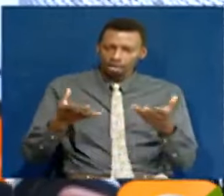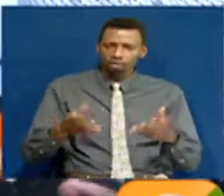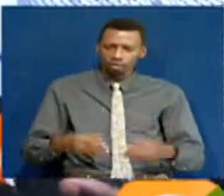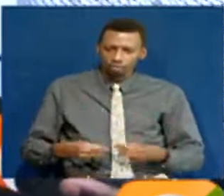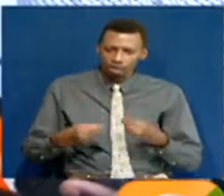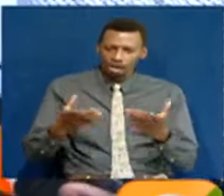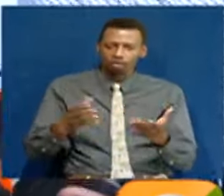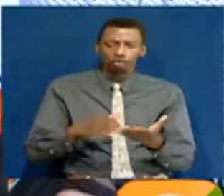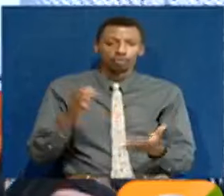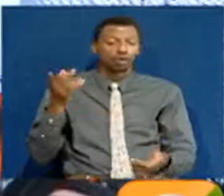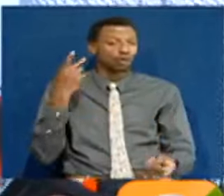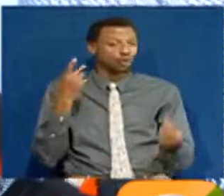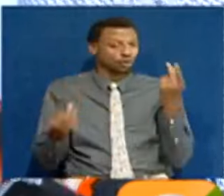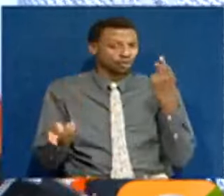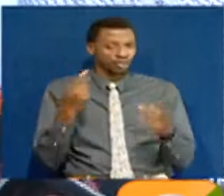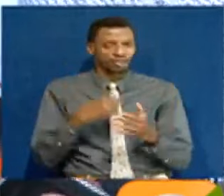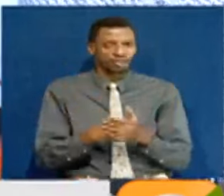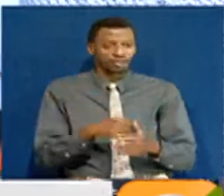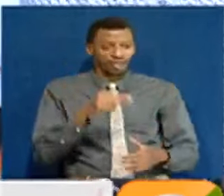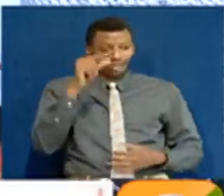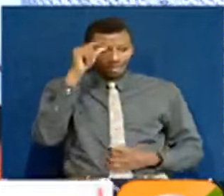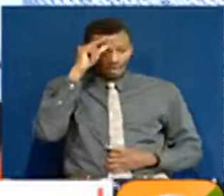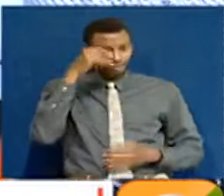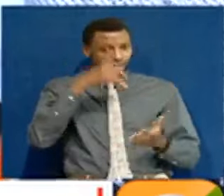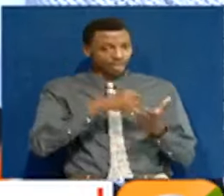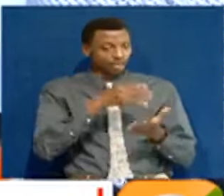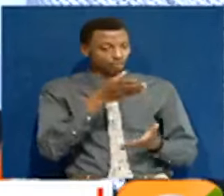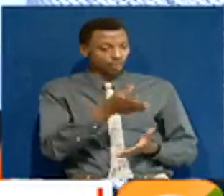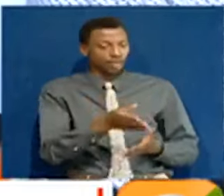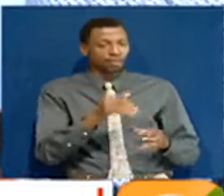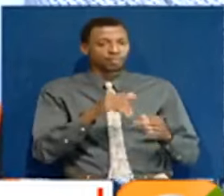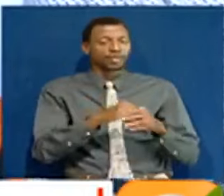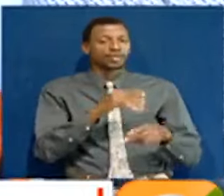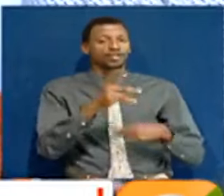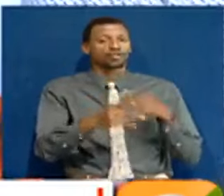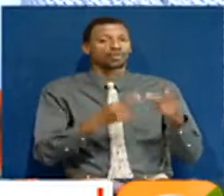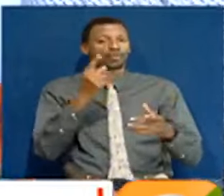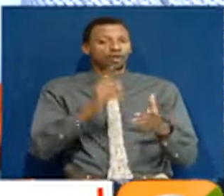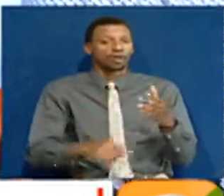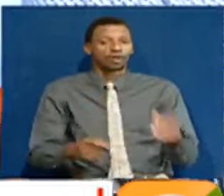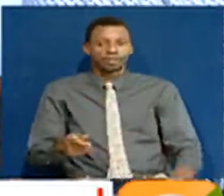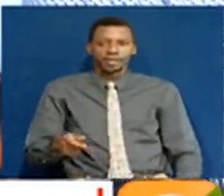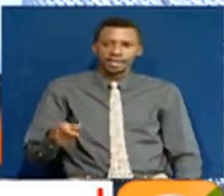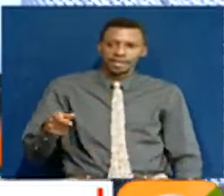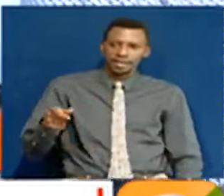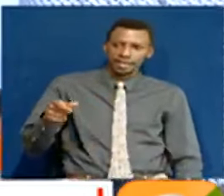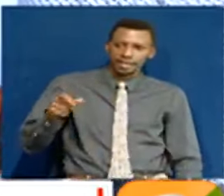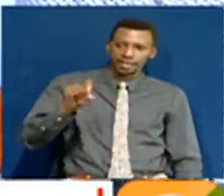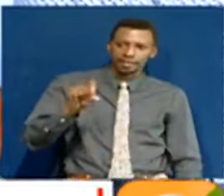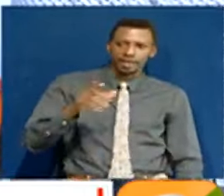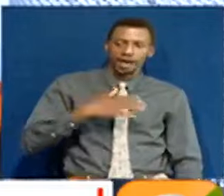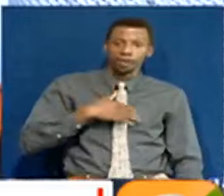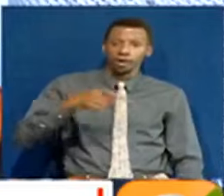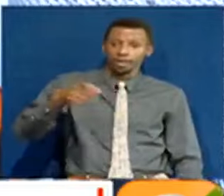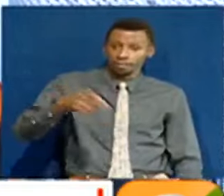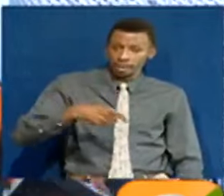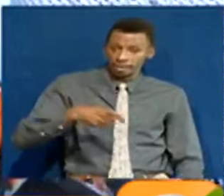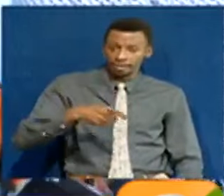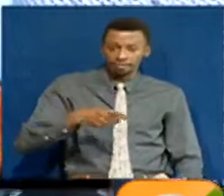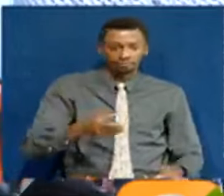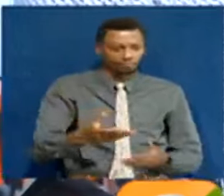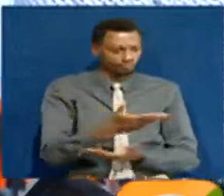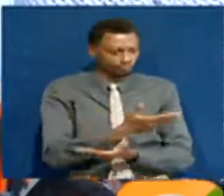the government is engaged in the process of increasing our demand, engaging in bilateral relationships